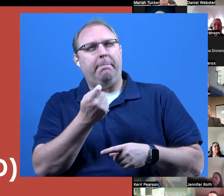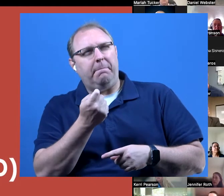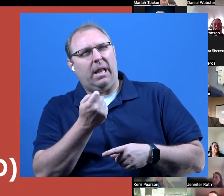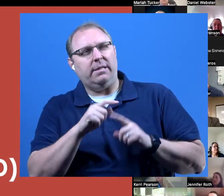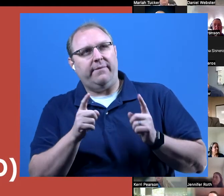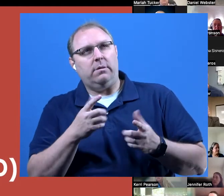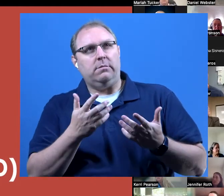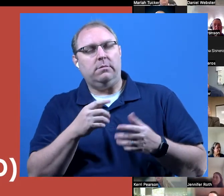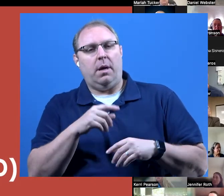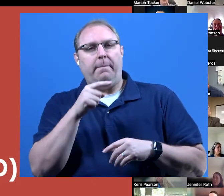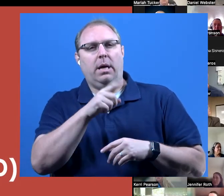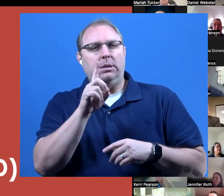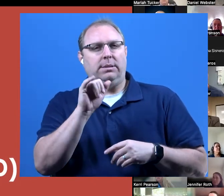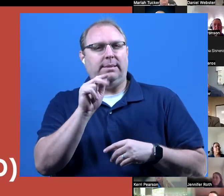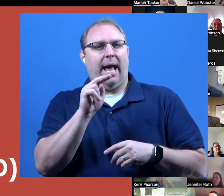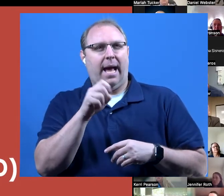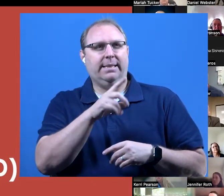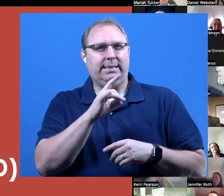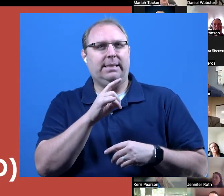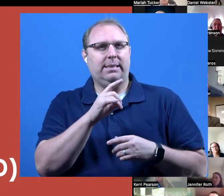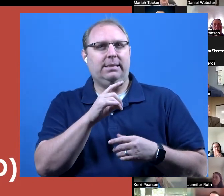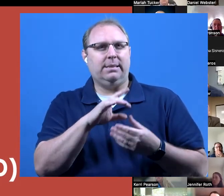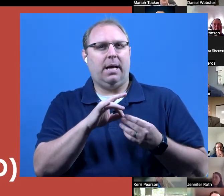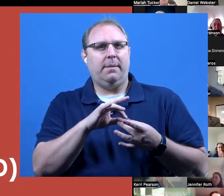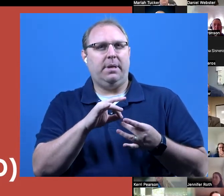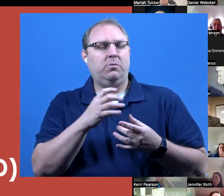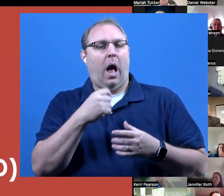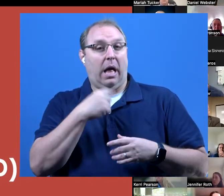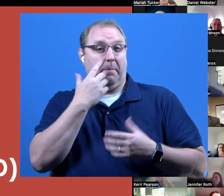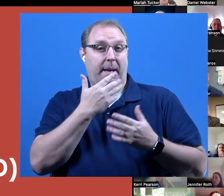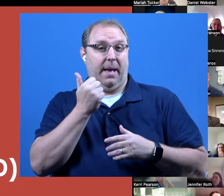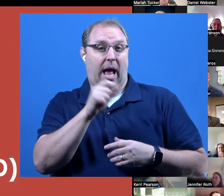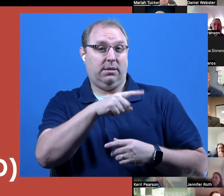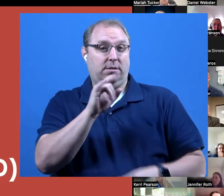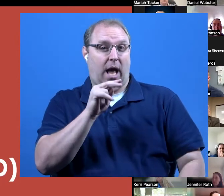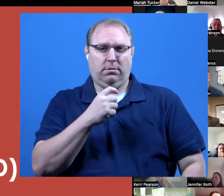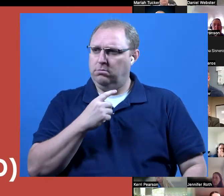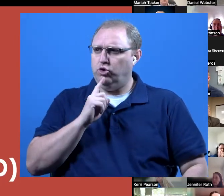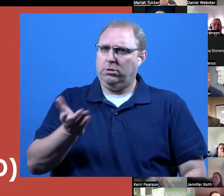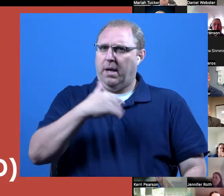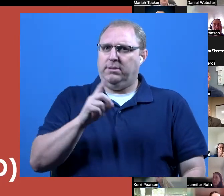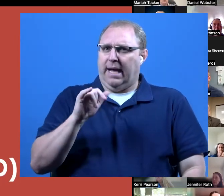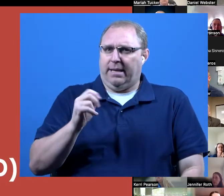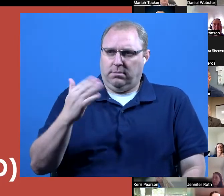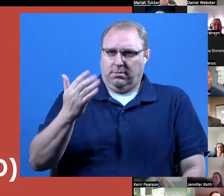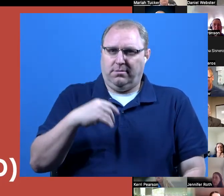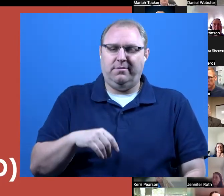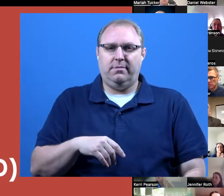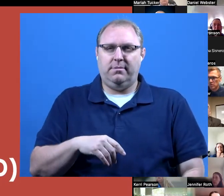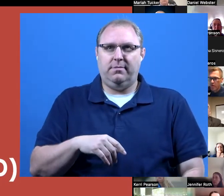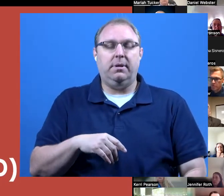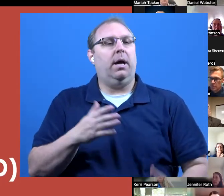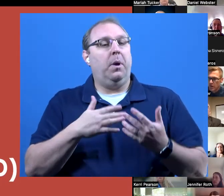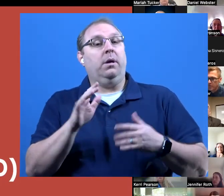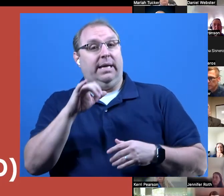team. Is it okay to mention, again in UPM, if someone is going on postpartum